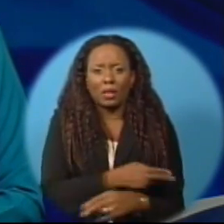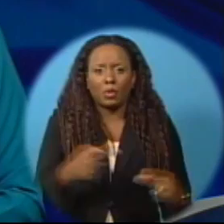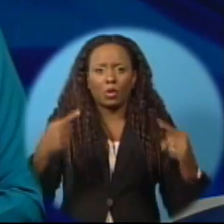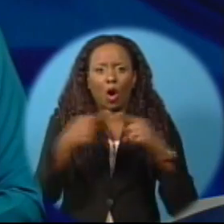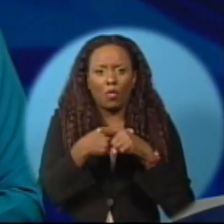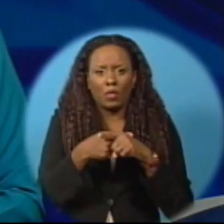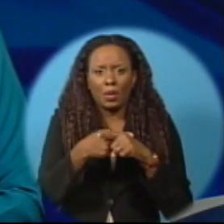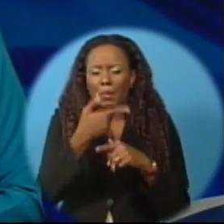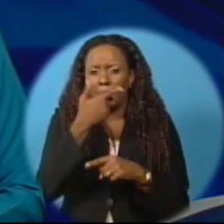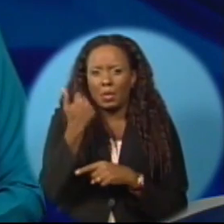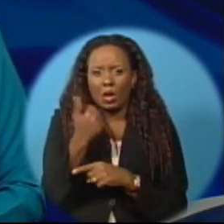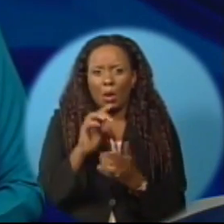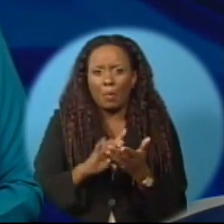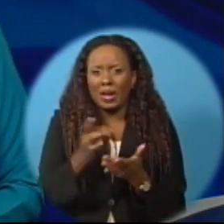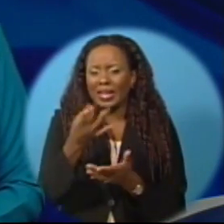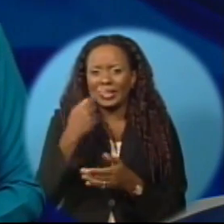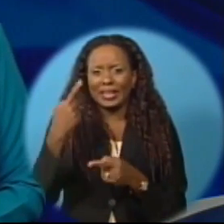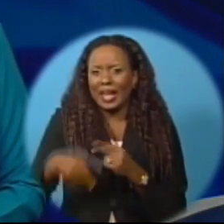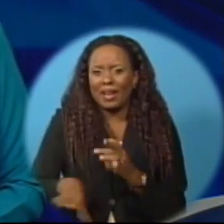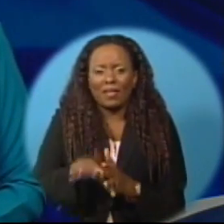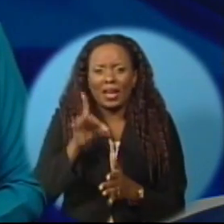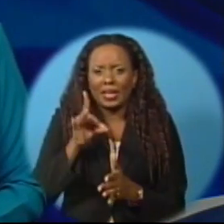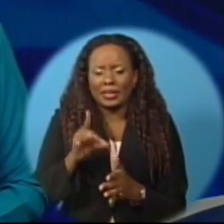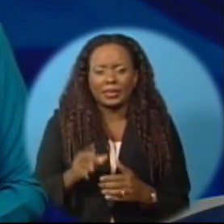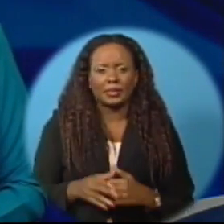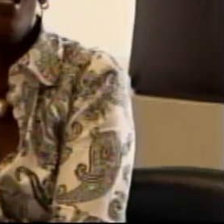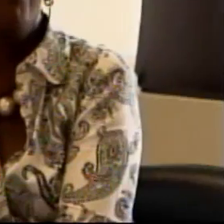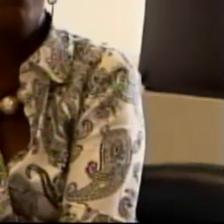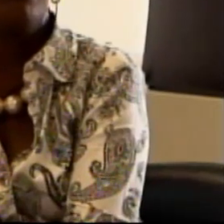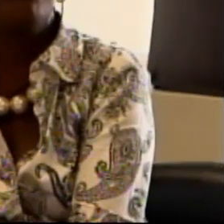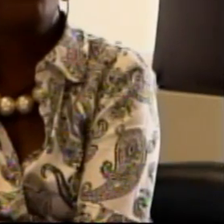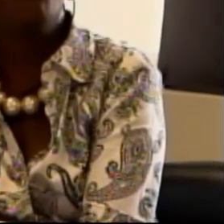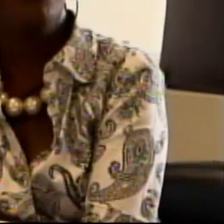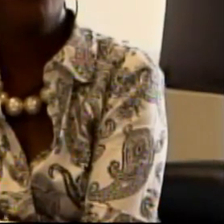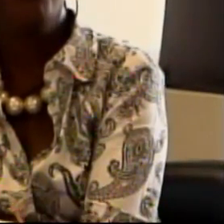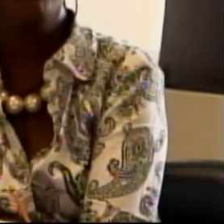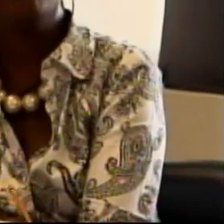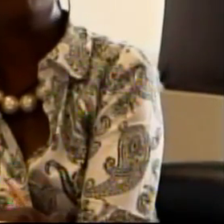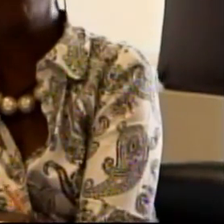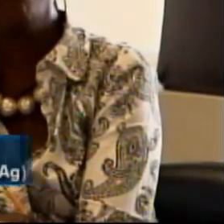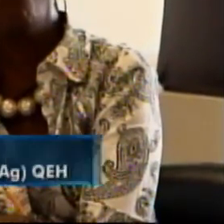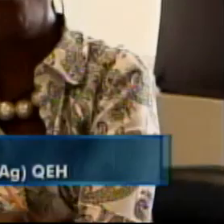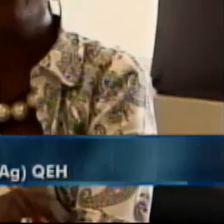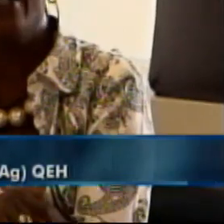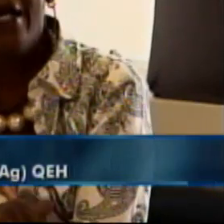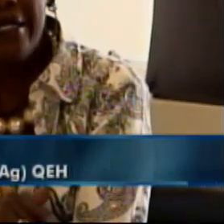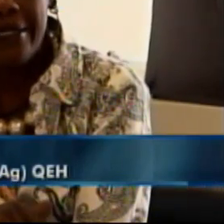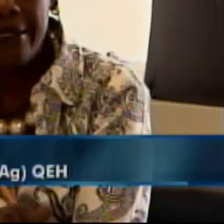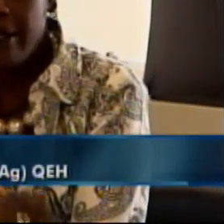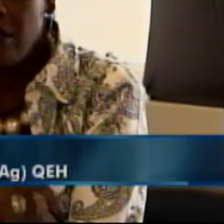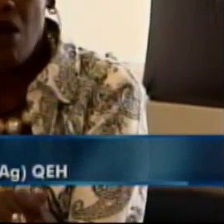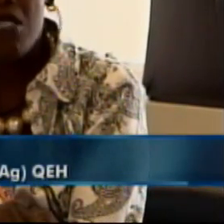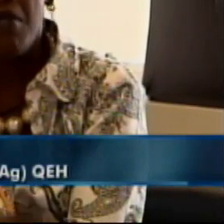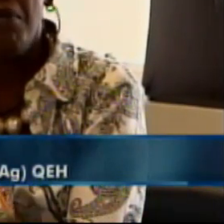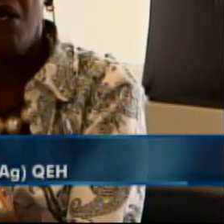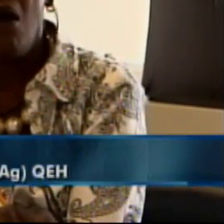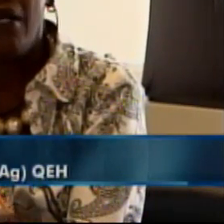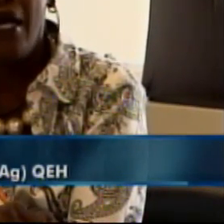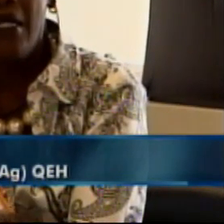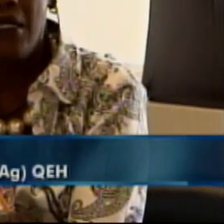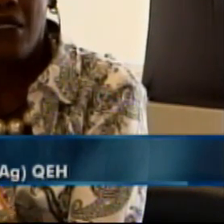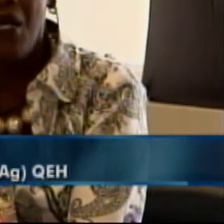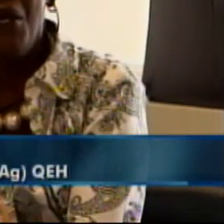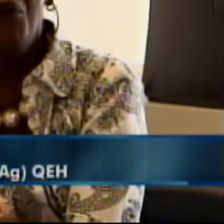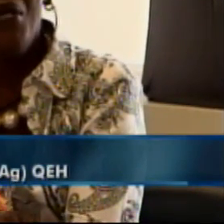jeopardized because medication could not be sourced. If there's a situation where there's a stock on island, not in a hospital but